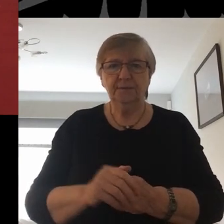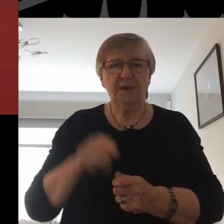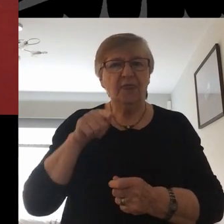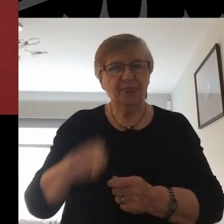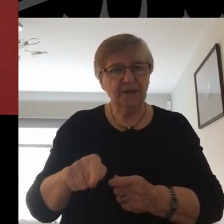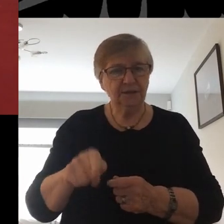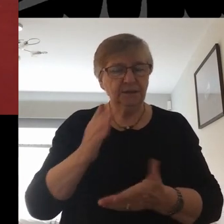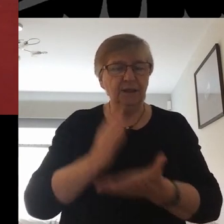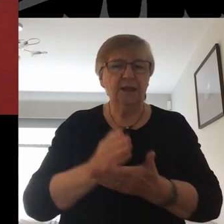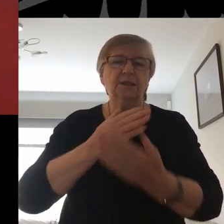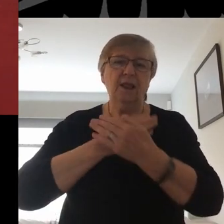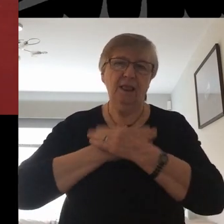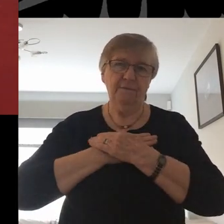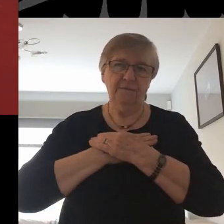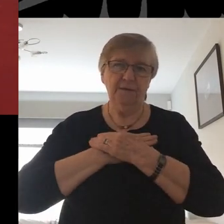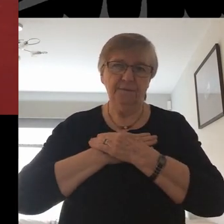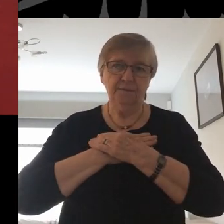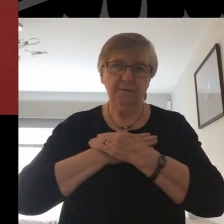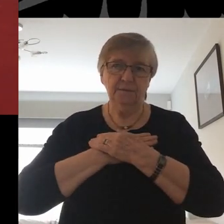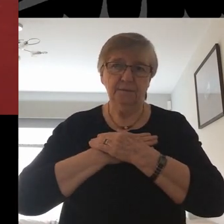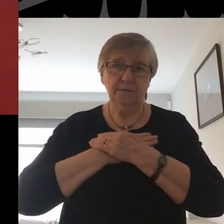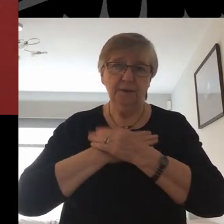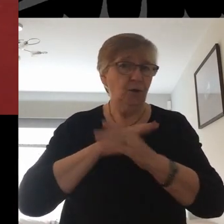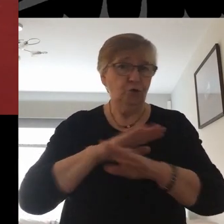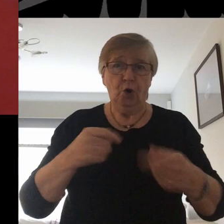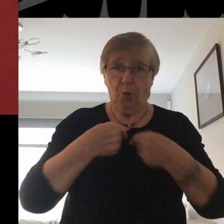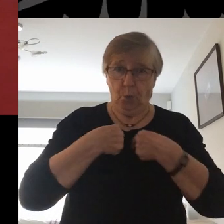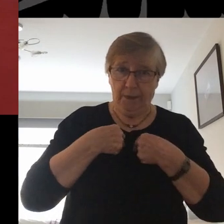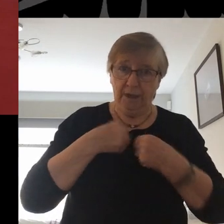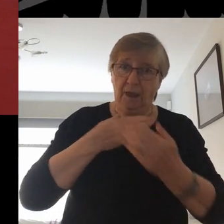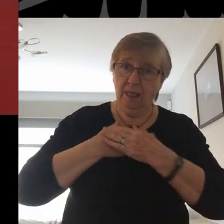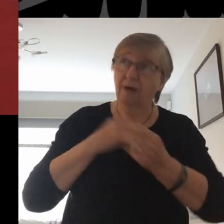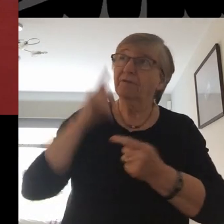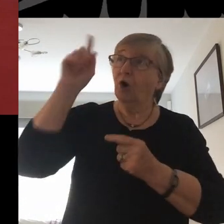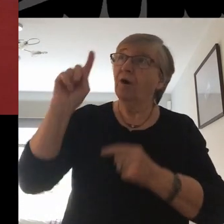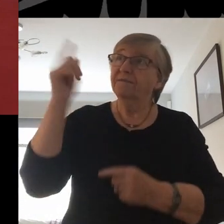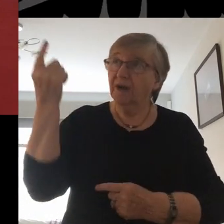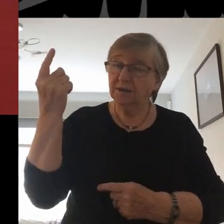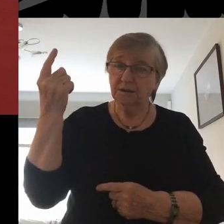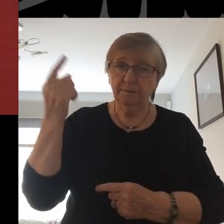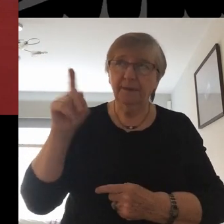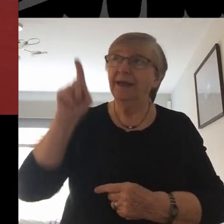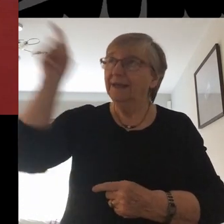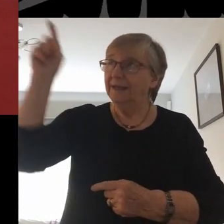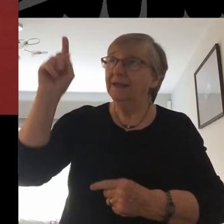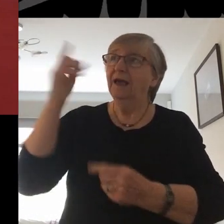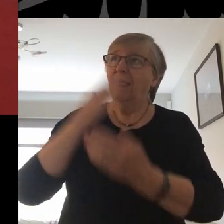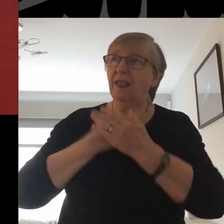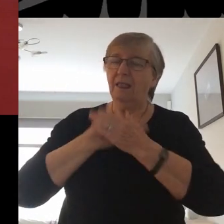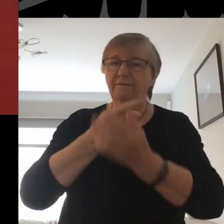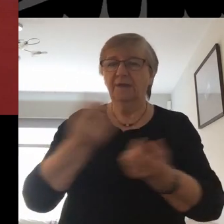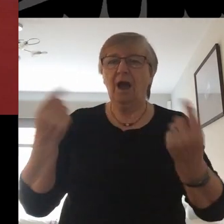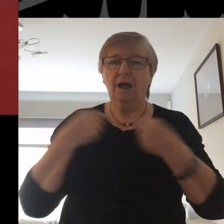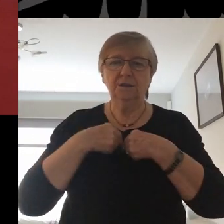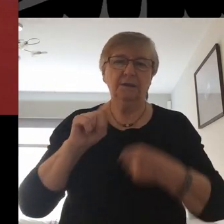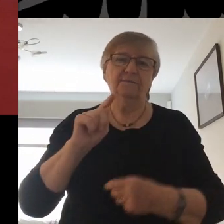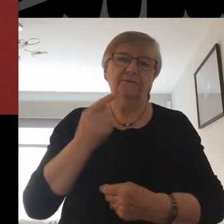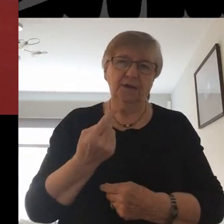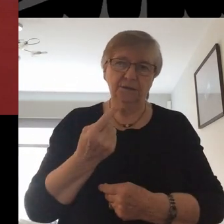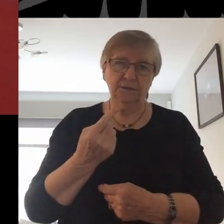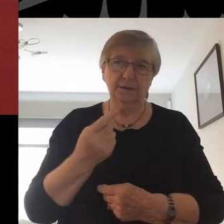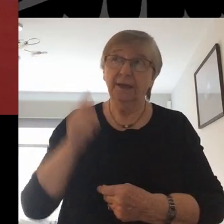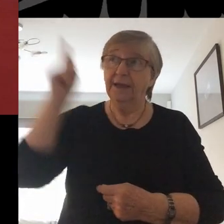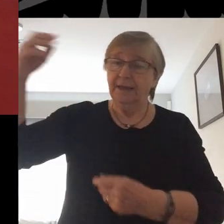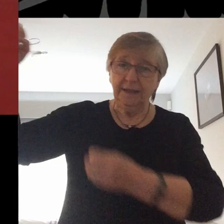"This is love, not that we loved God, but that he loved us and sent